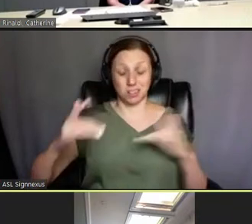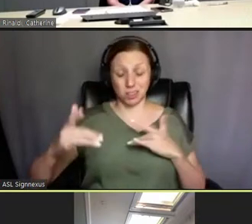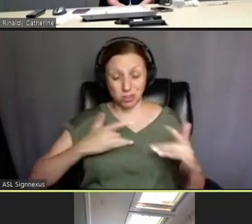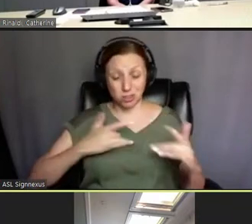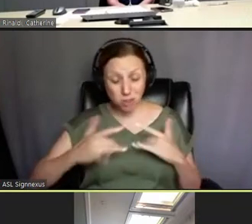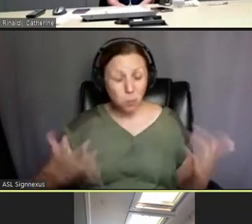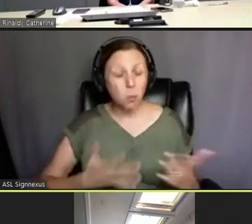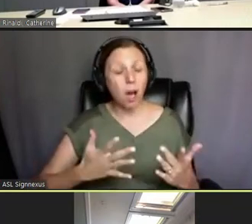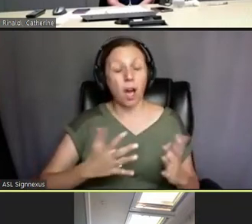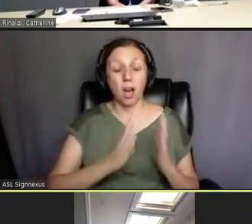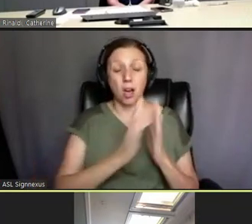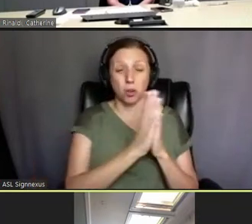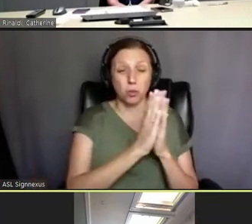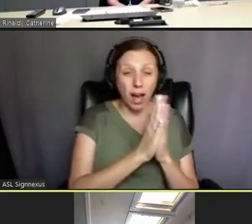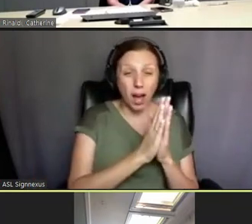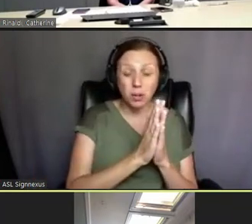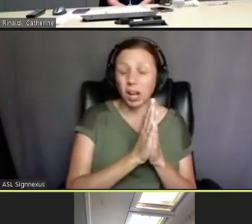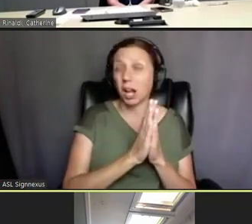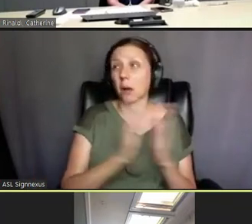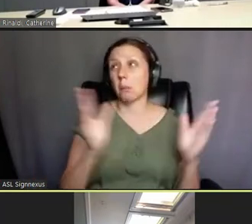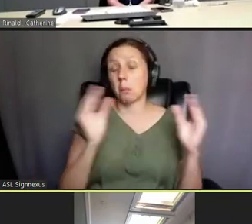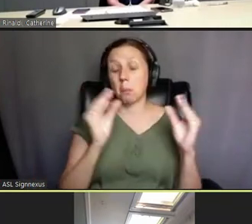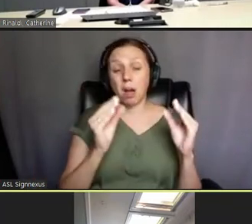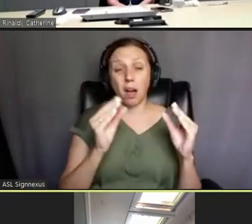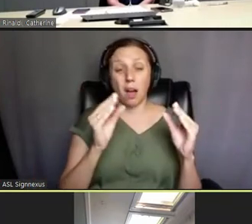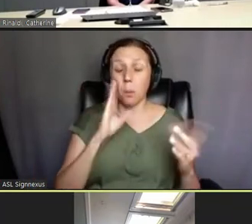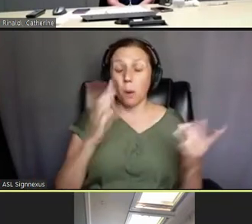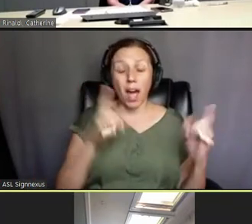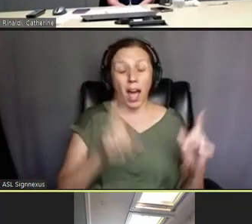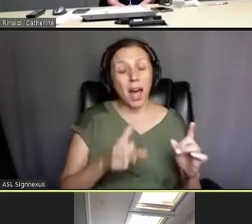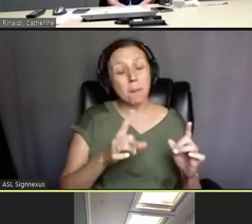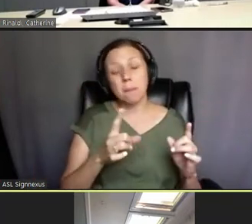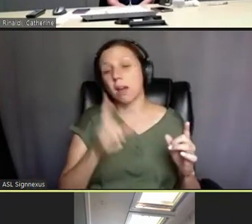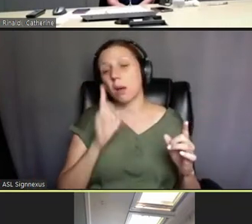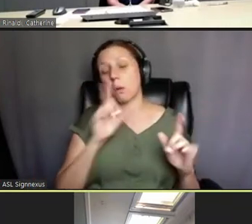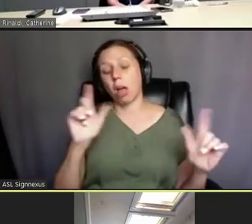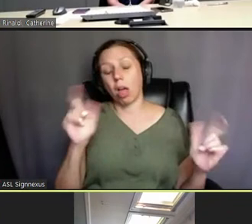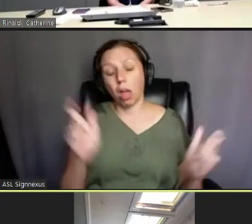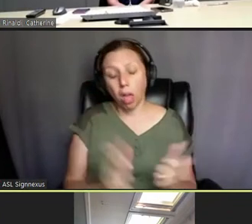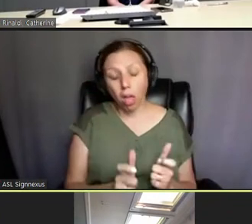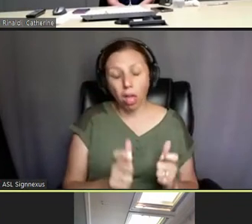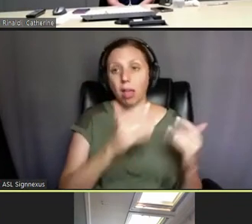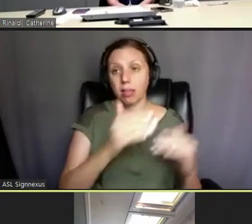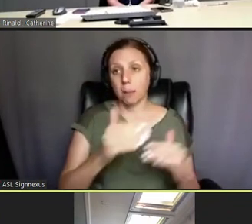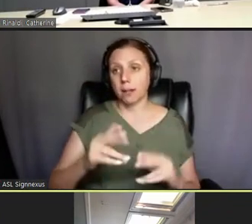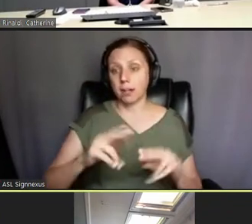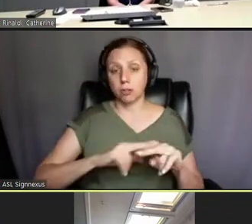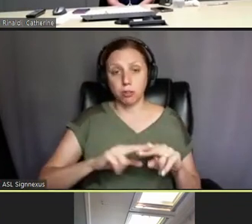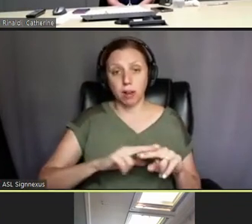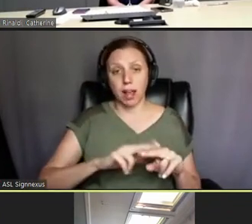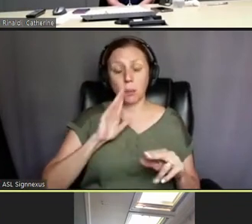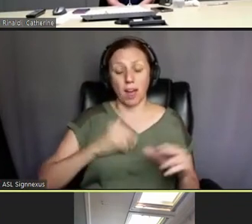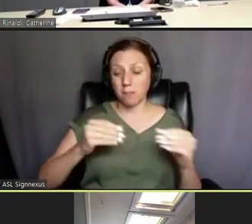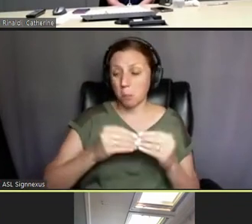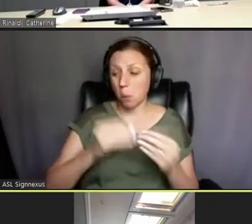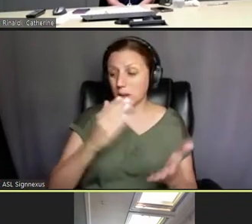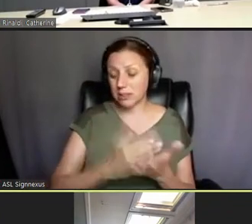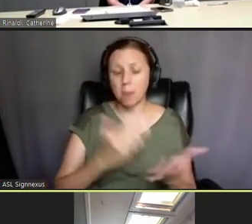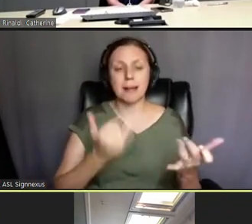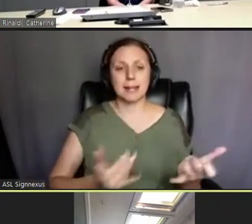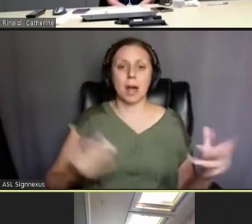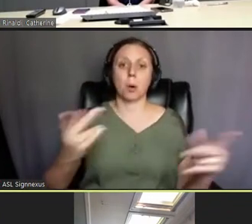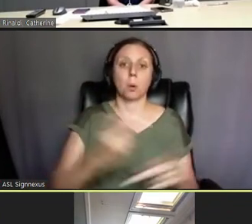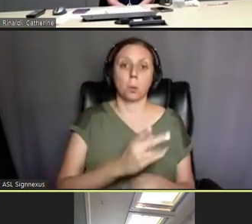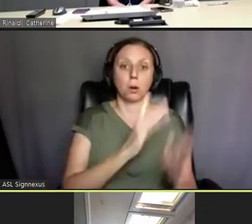fewer trains east and westbound as more people return to offices in Manhattan and trains make more stops. By reducing the number of trains